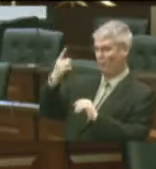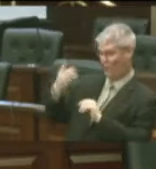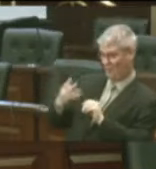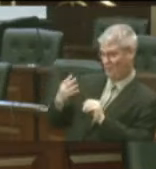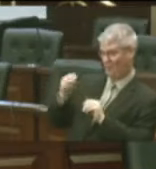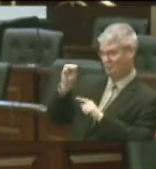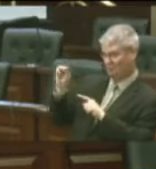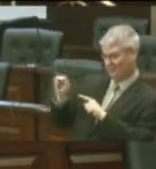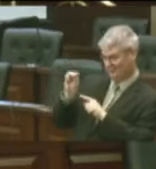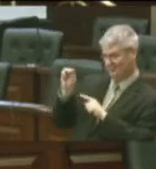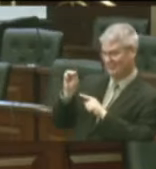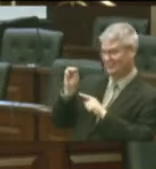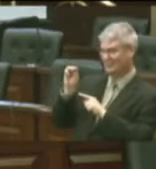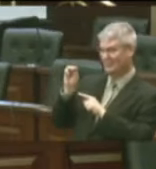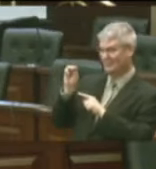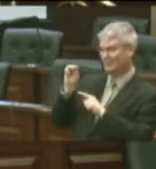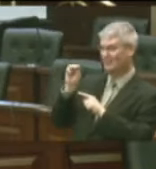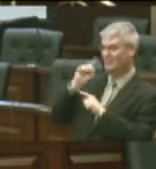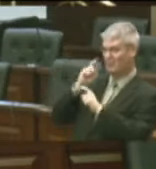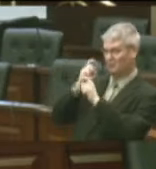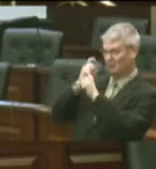Idaho.